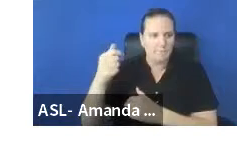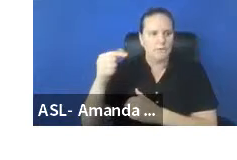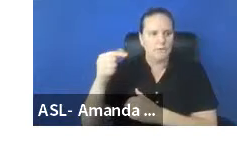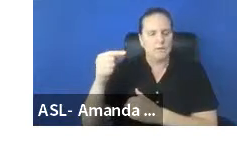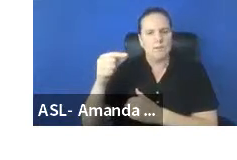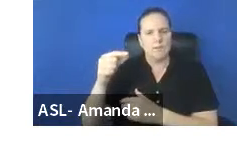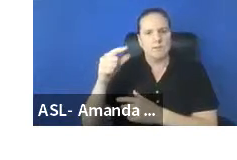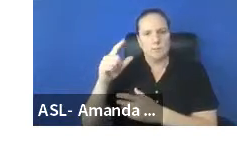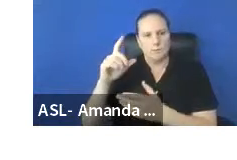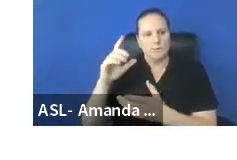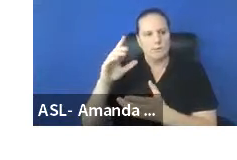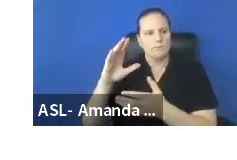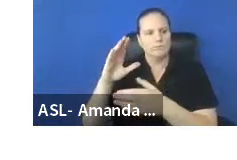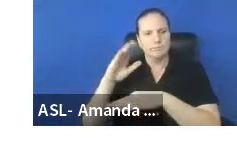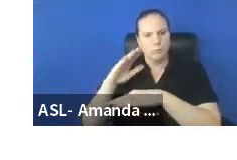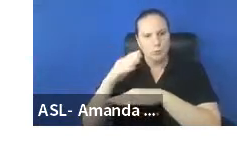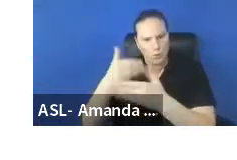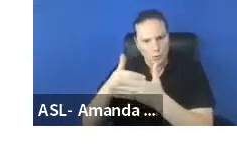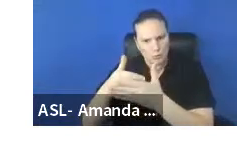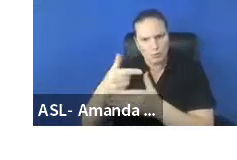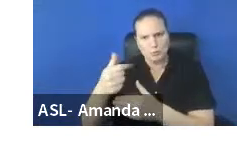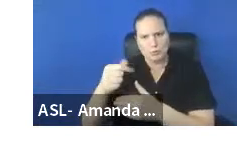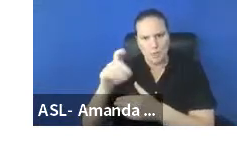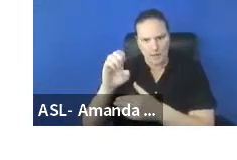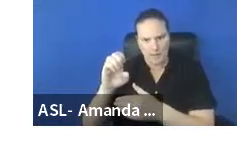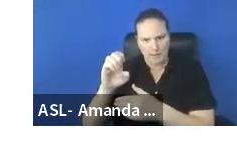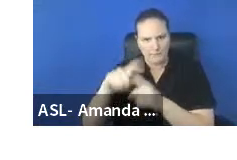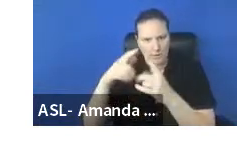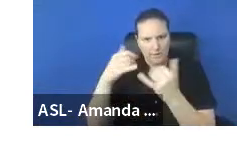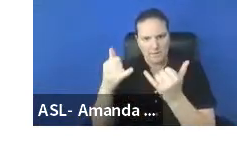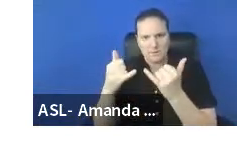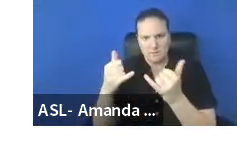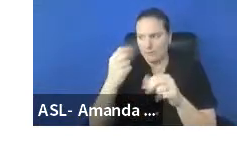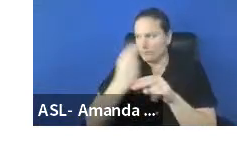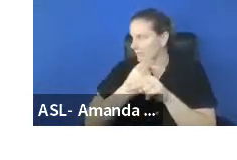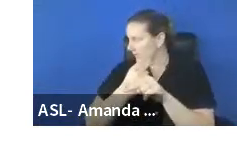to grade of the existing freeway. Thank you.